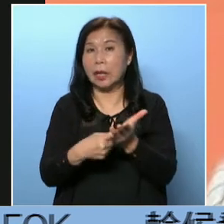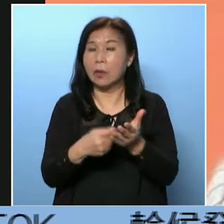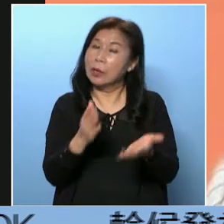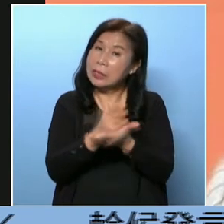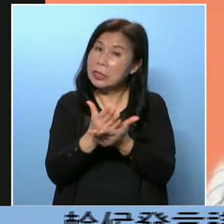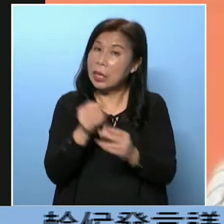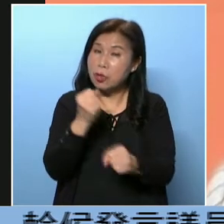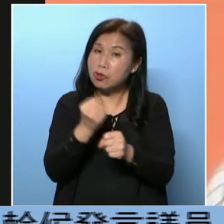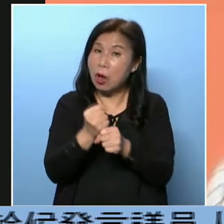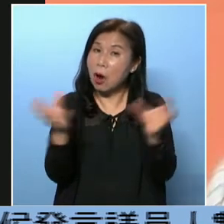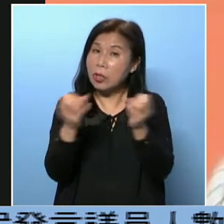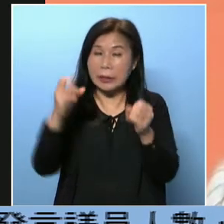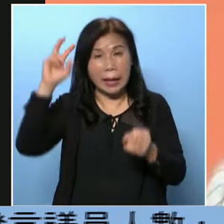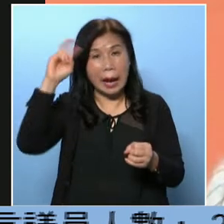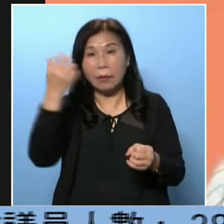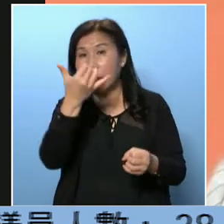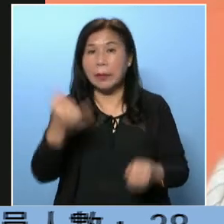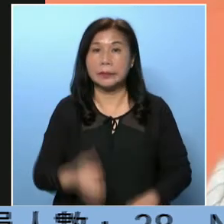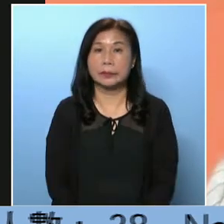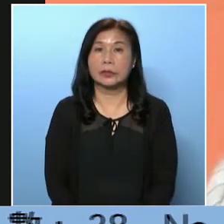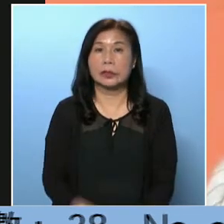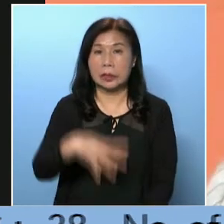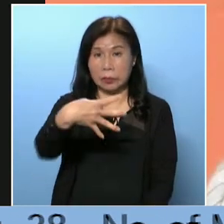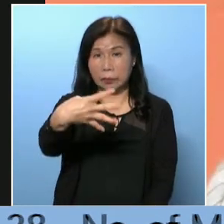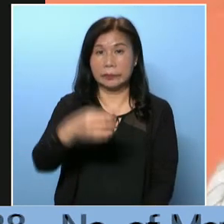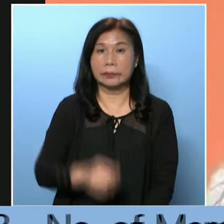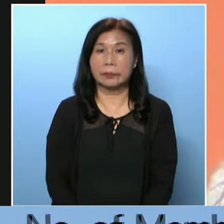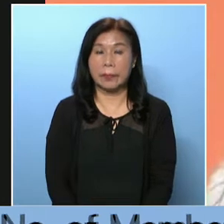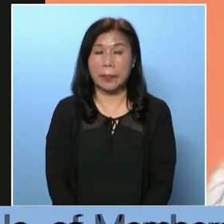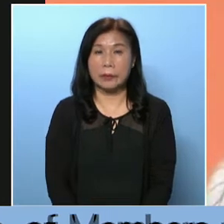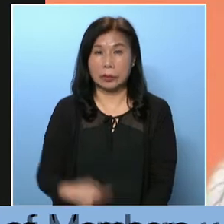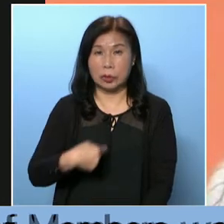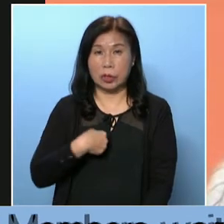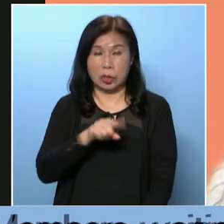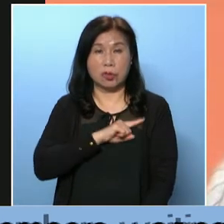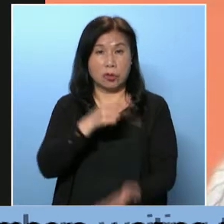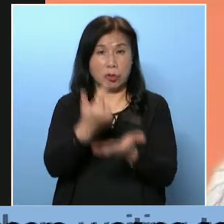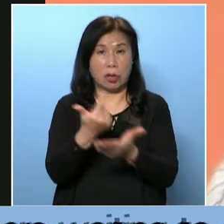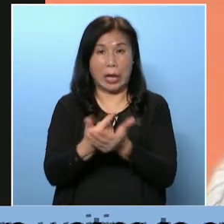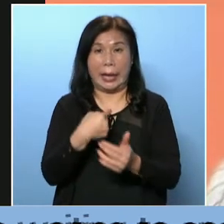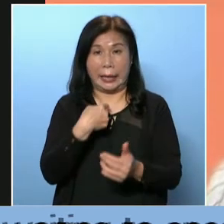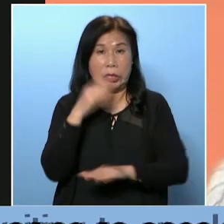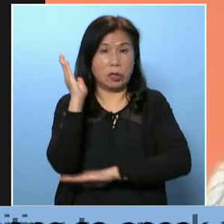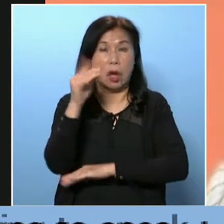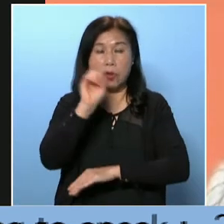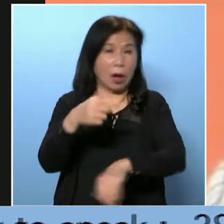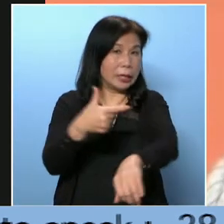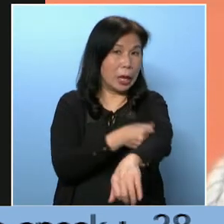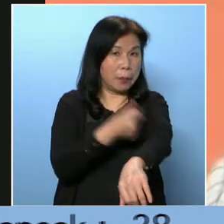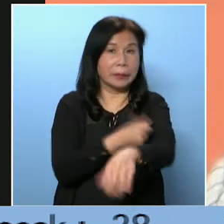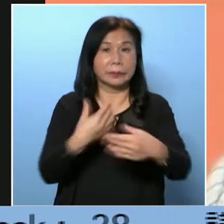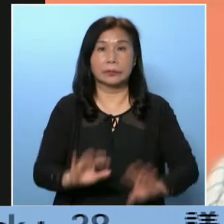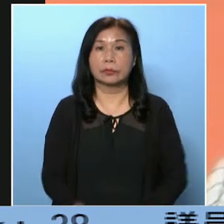the HKCEC. It is something we ought to consider. And 4, and my key point